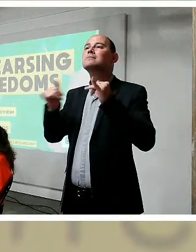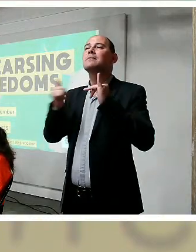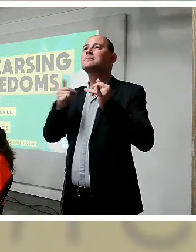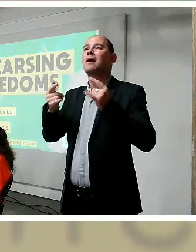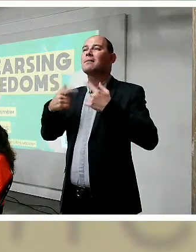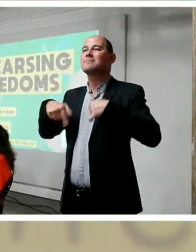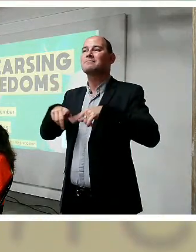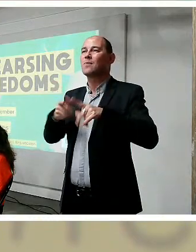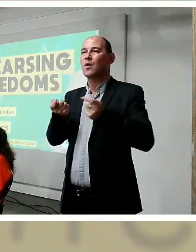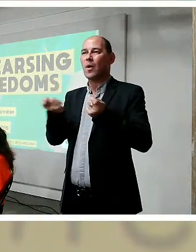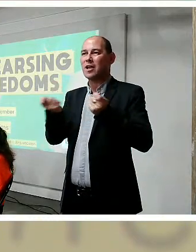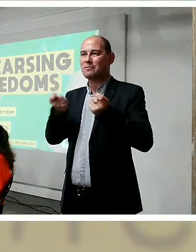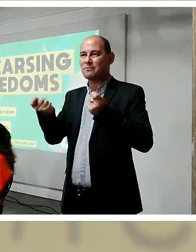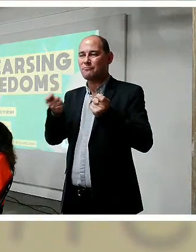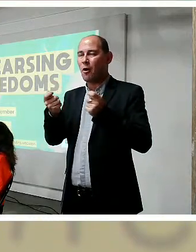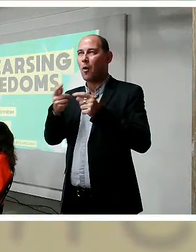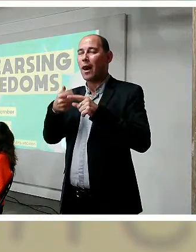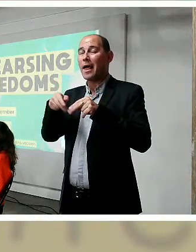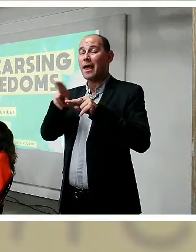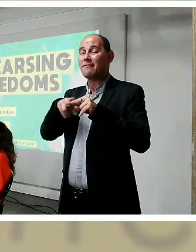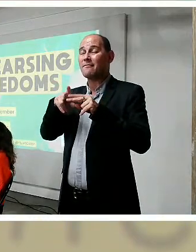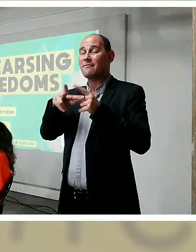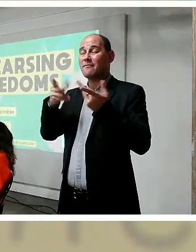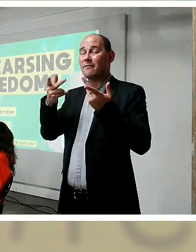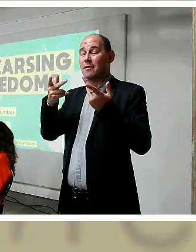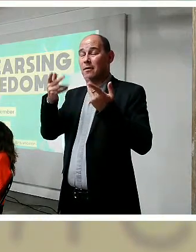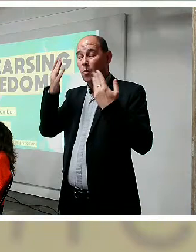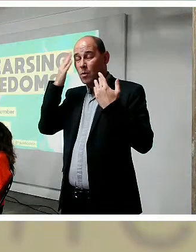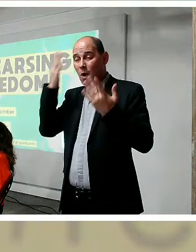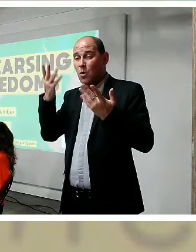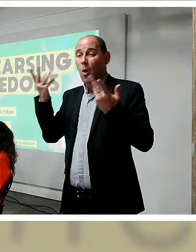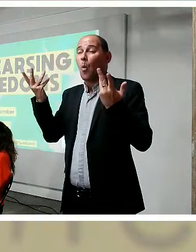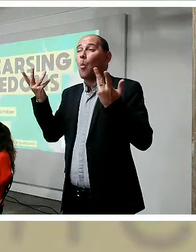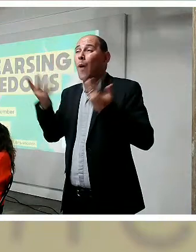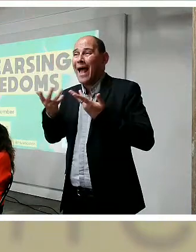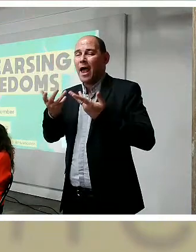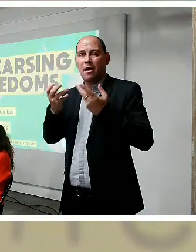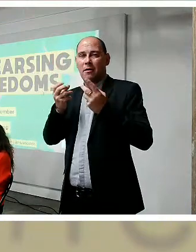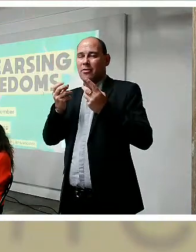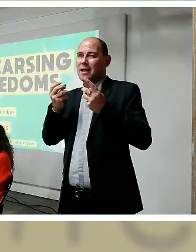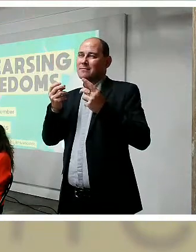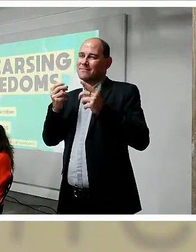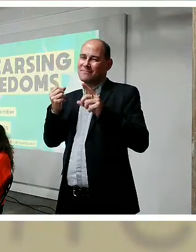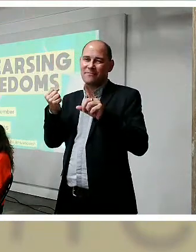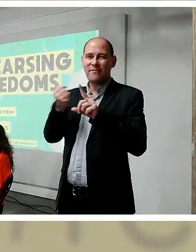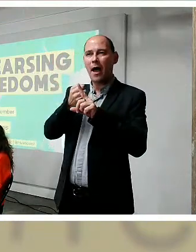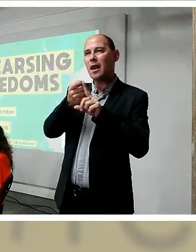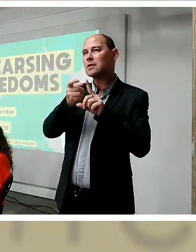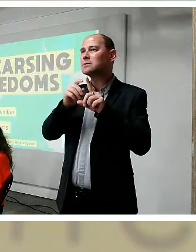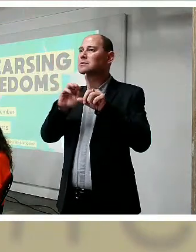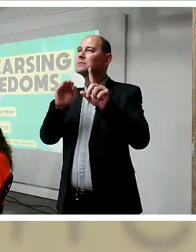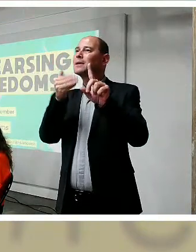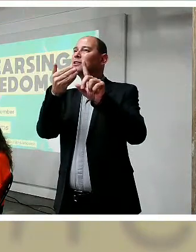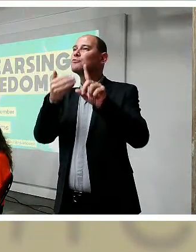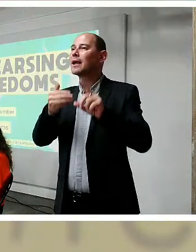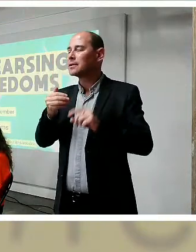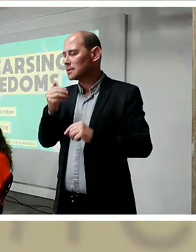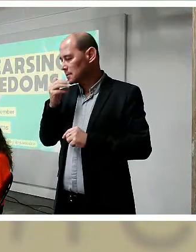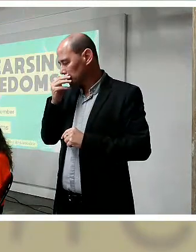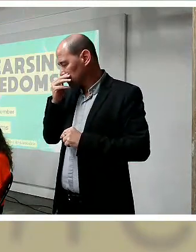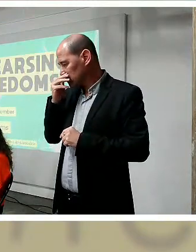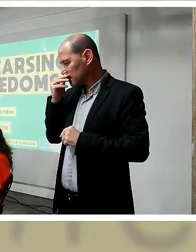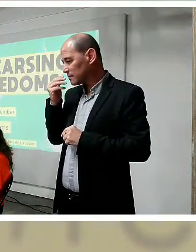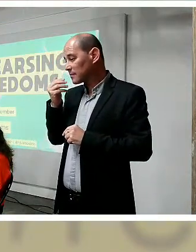we're unconscious about kind of where it's being directed. So I was also thinking about the ways that mundane violence